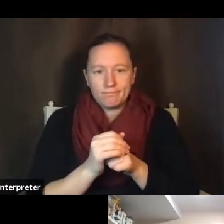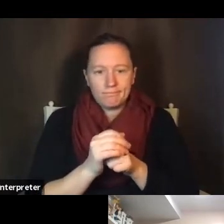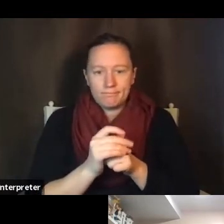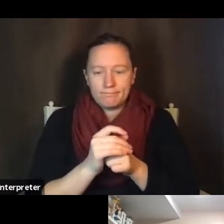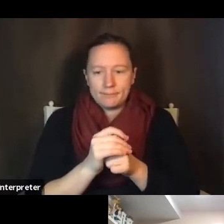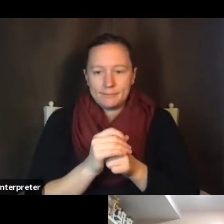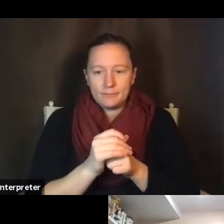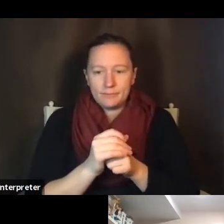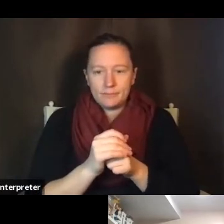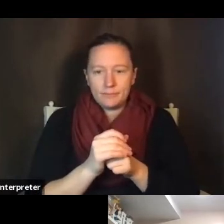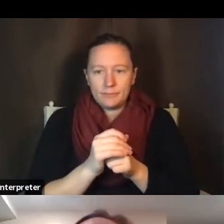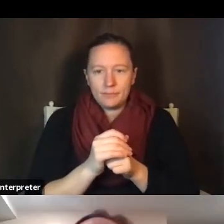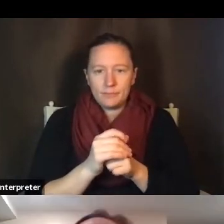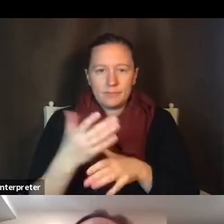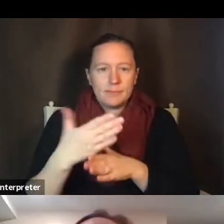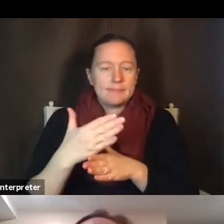Share.